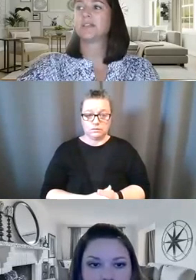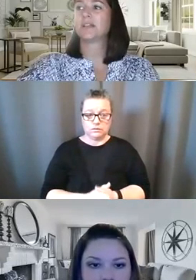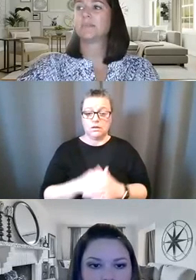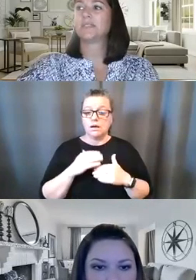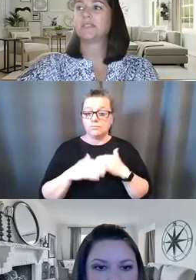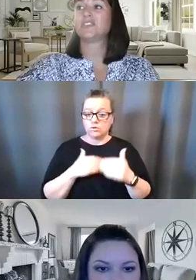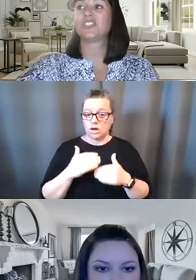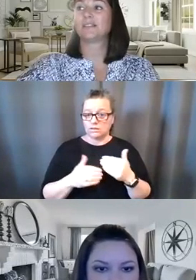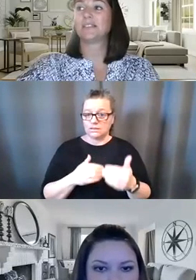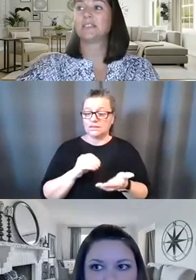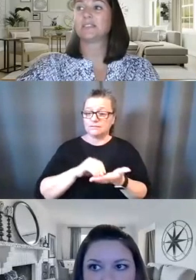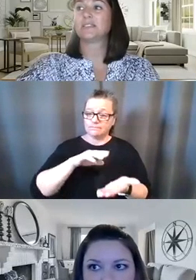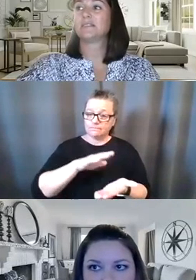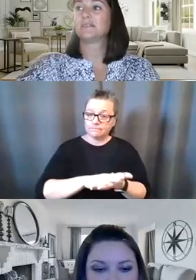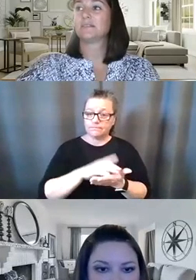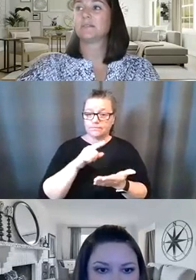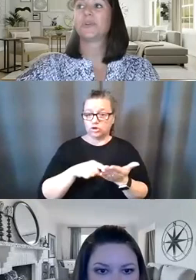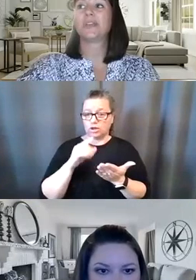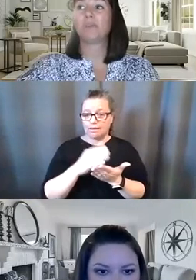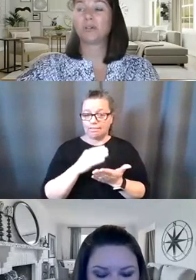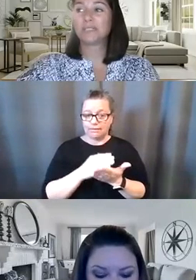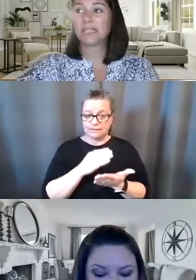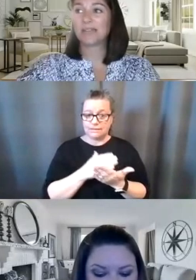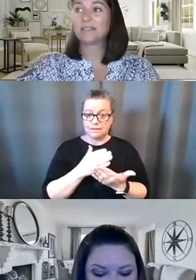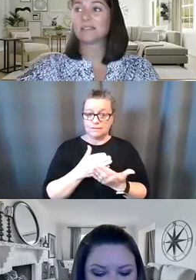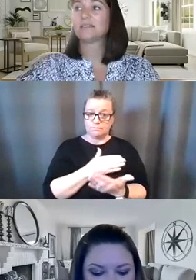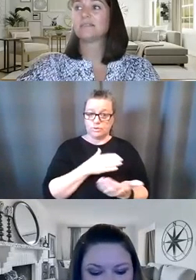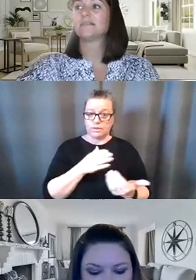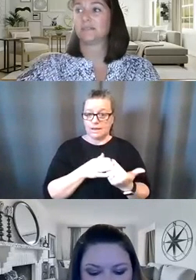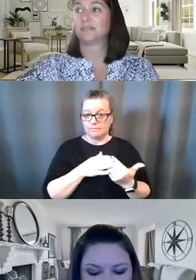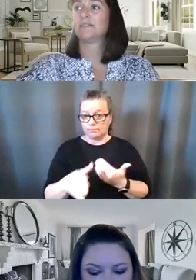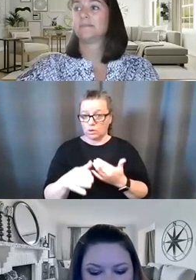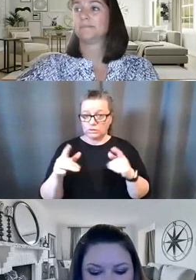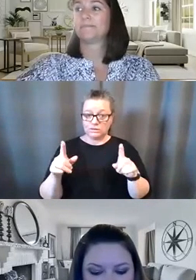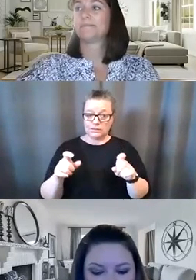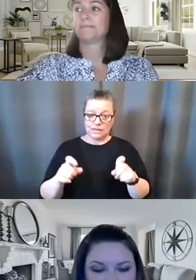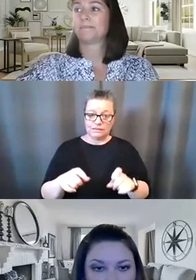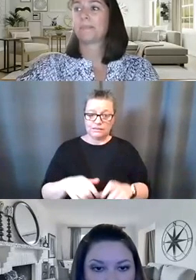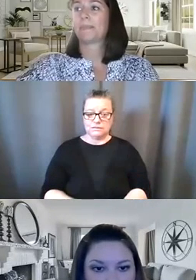Process documented and checklists, pre and post tests.